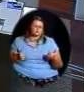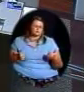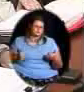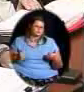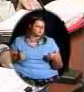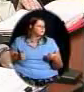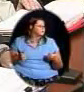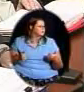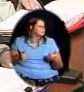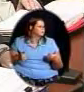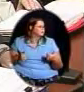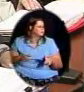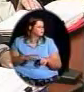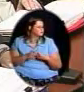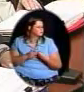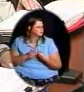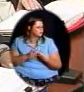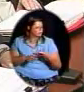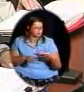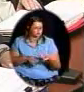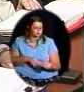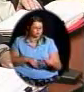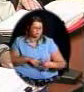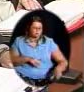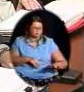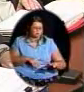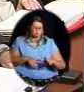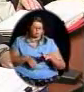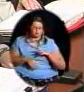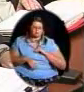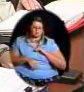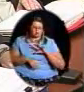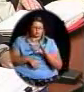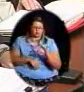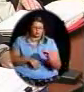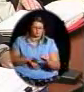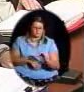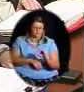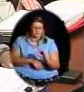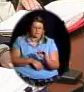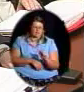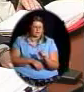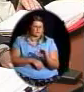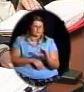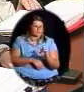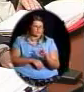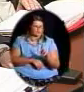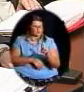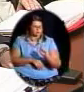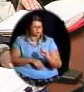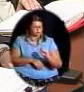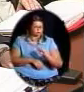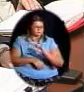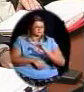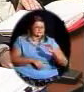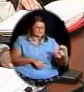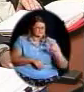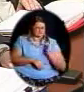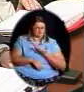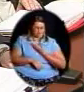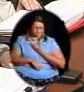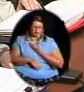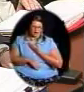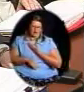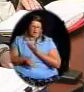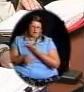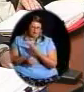initiator of that benefit district is the property owner of the 80 acres east of our high school site. And